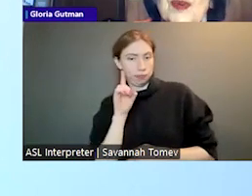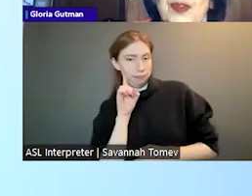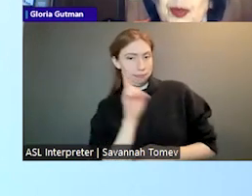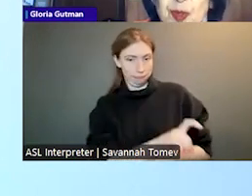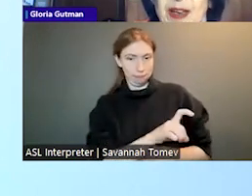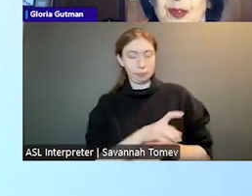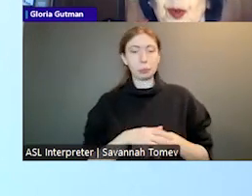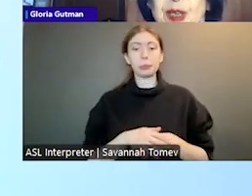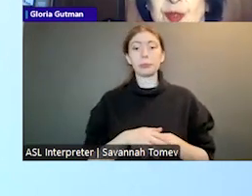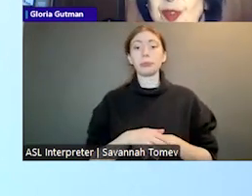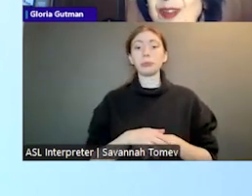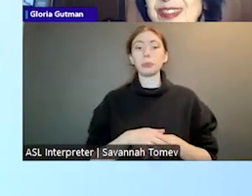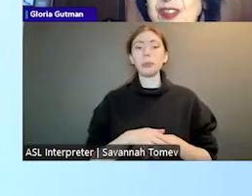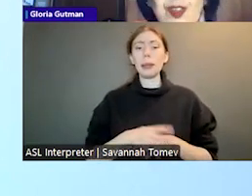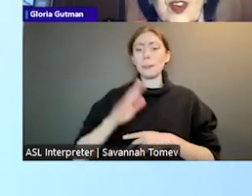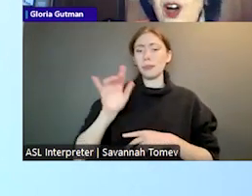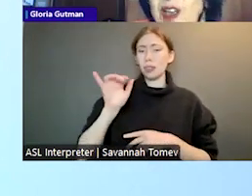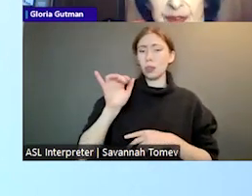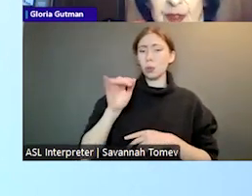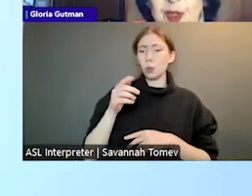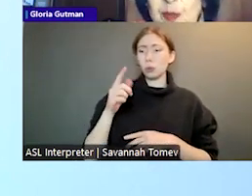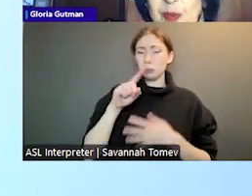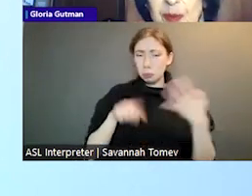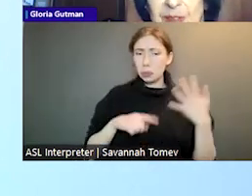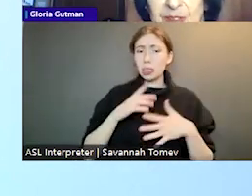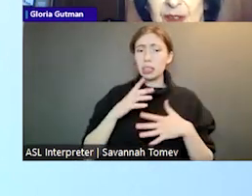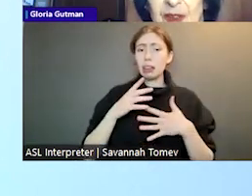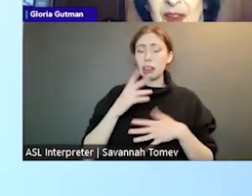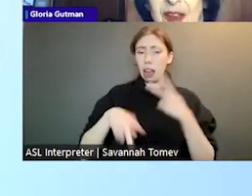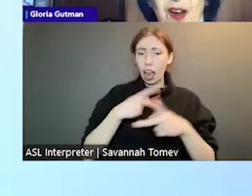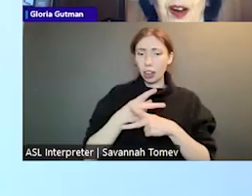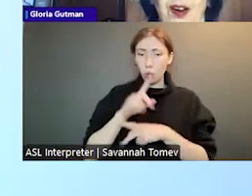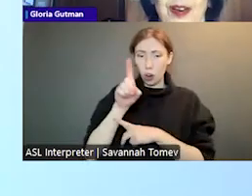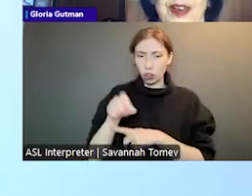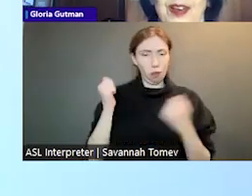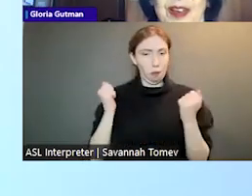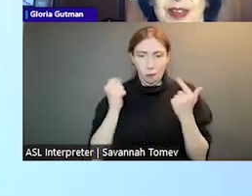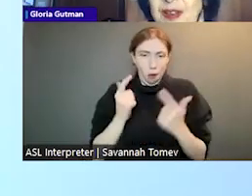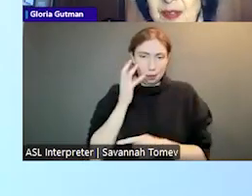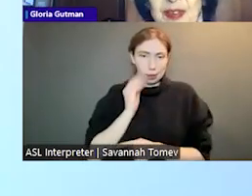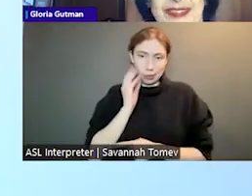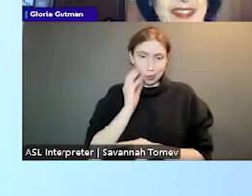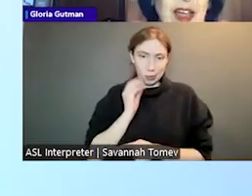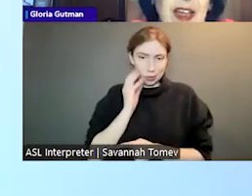Some of those kinds of questions are things that all of us experience